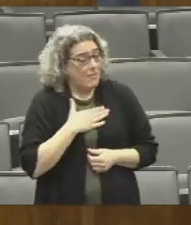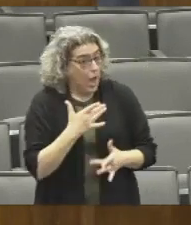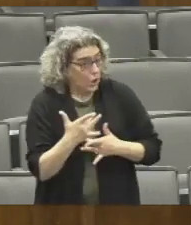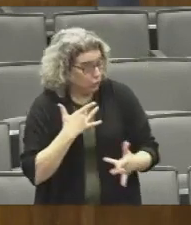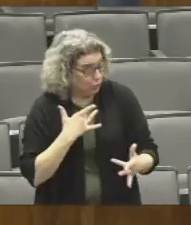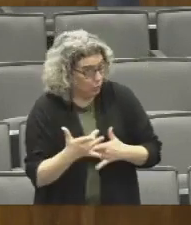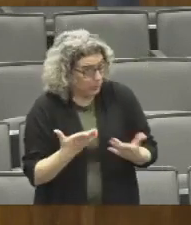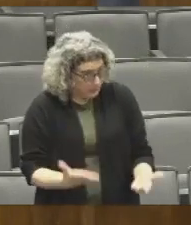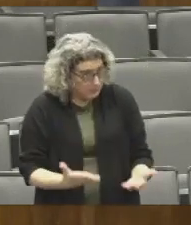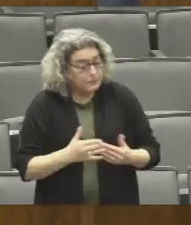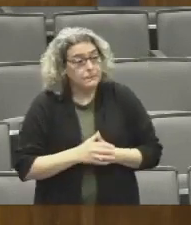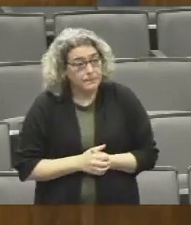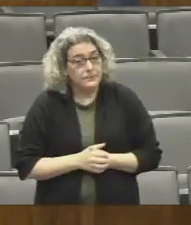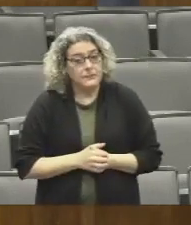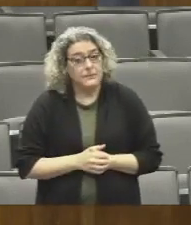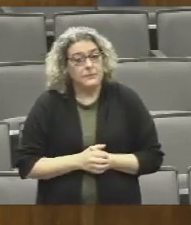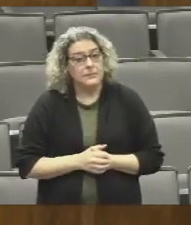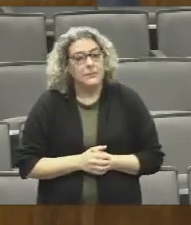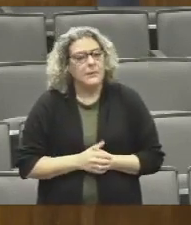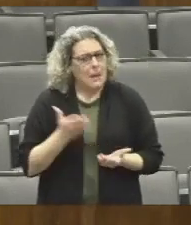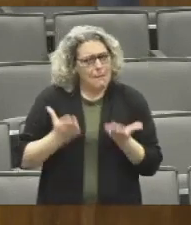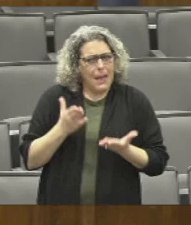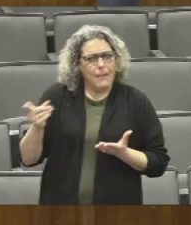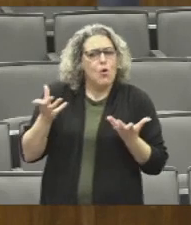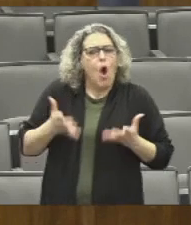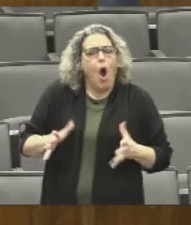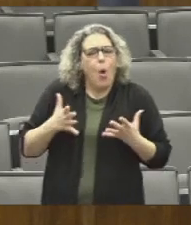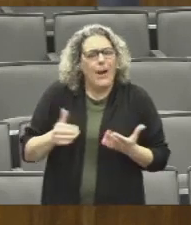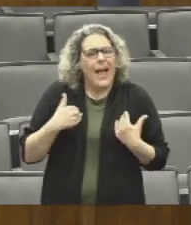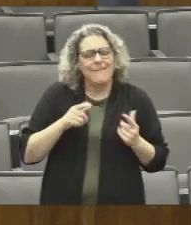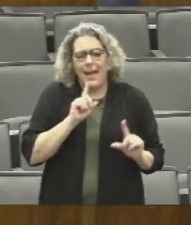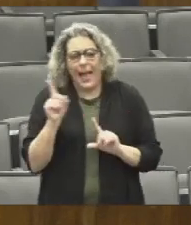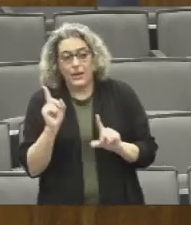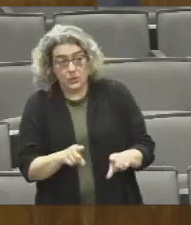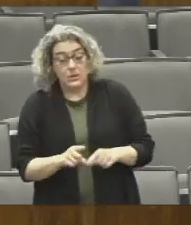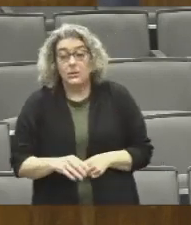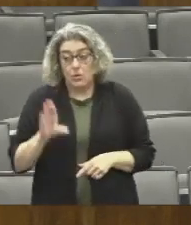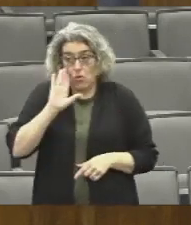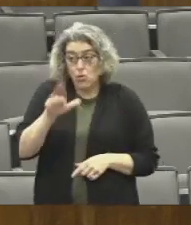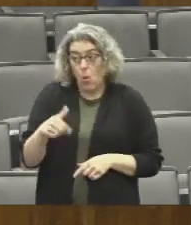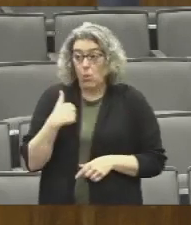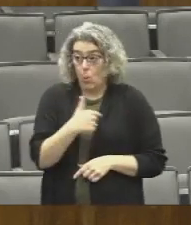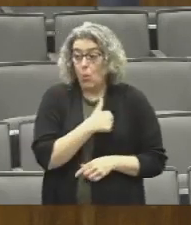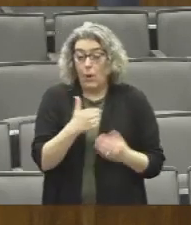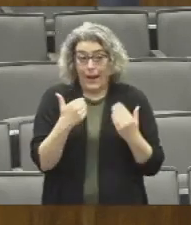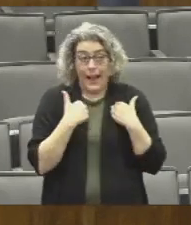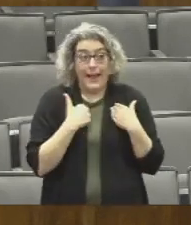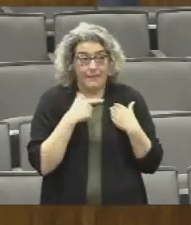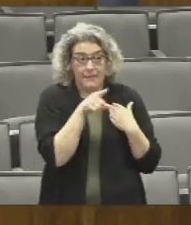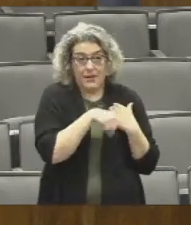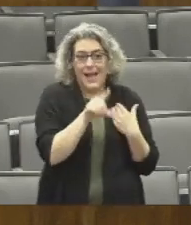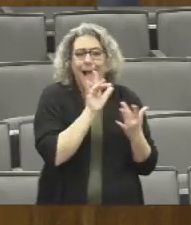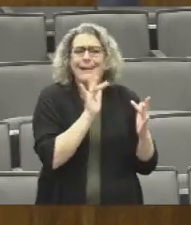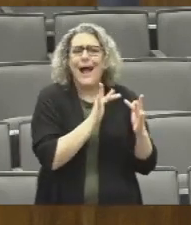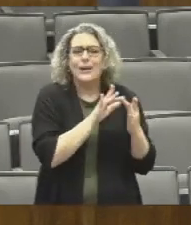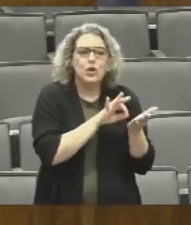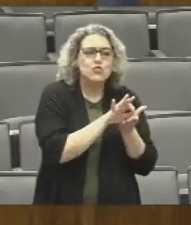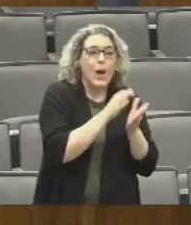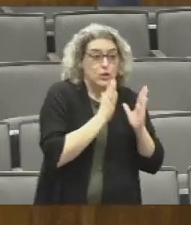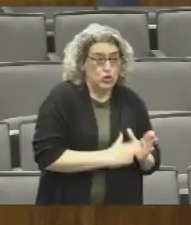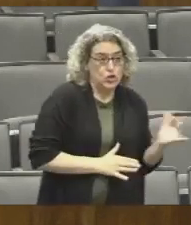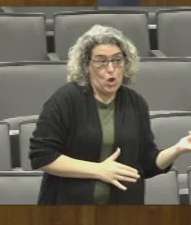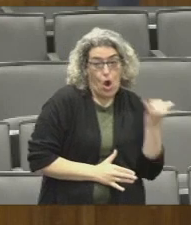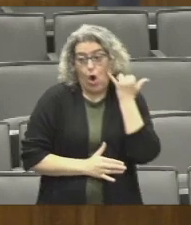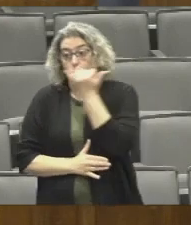this is, as you might have already answered, is that we have contact tracers calling these people with their results and giving